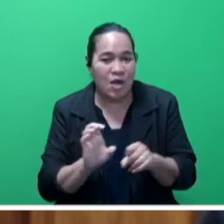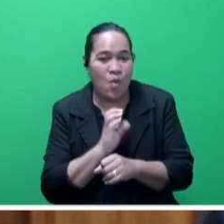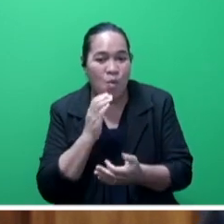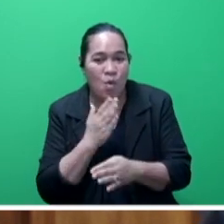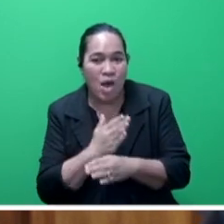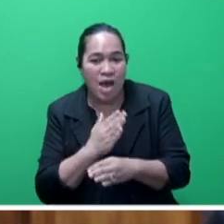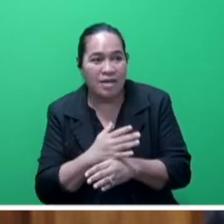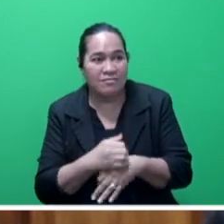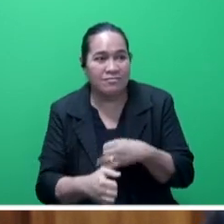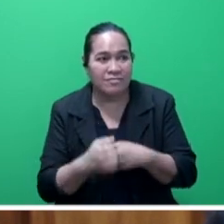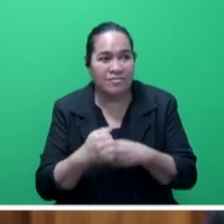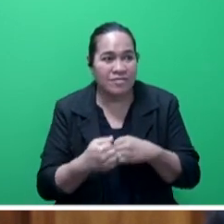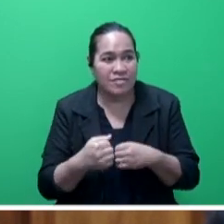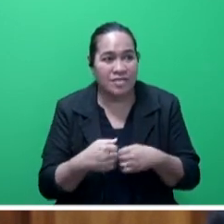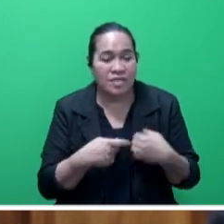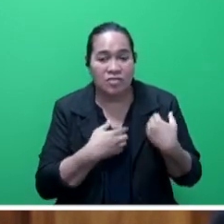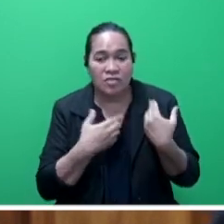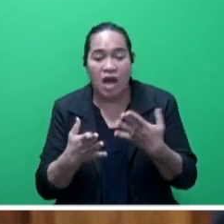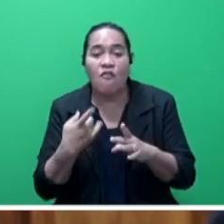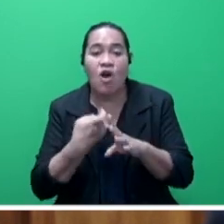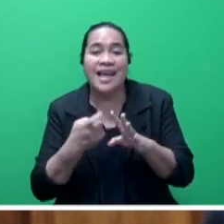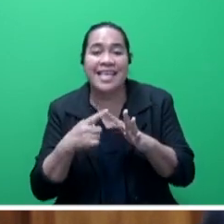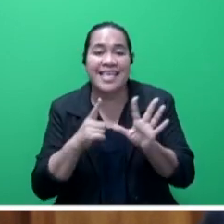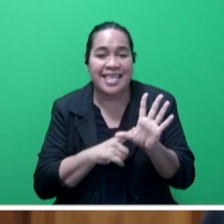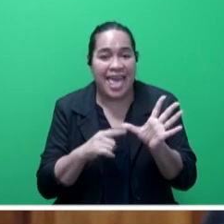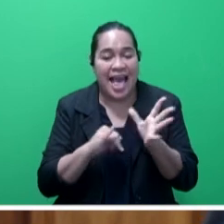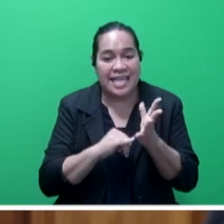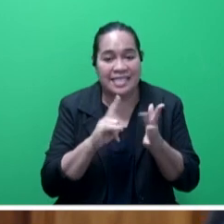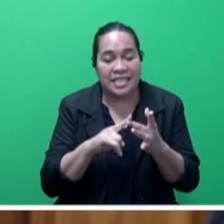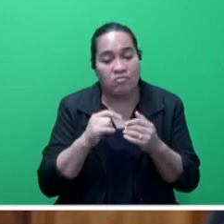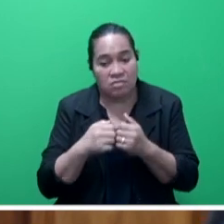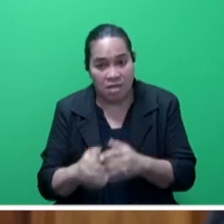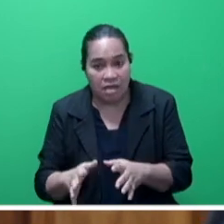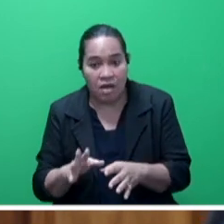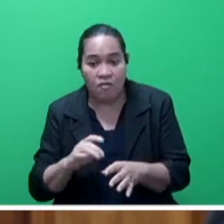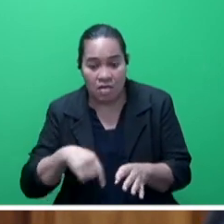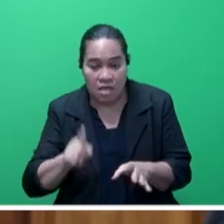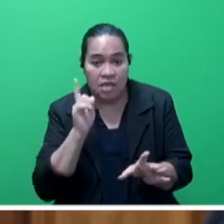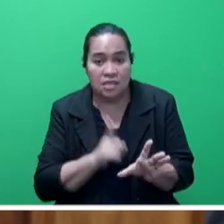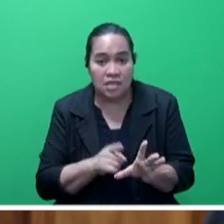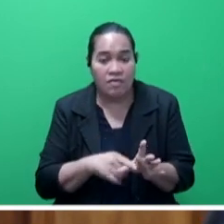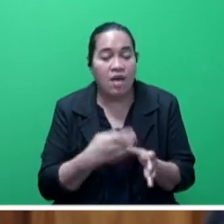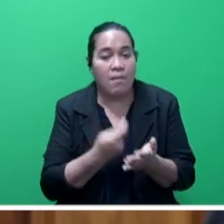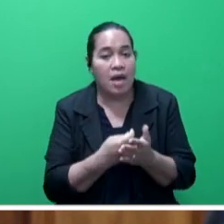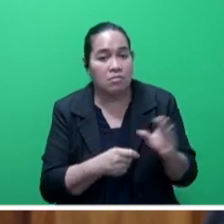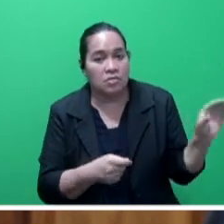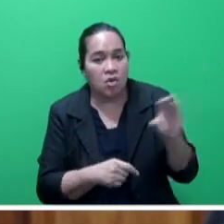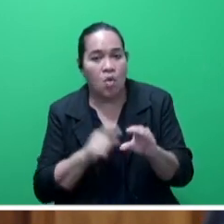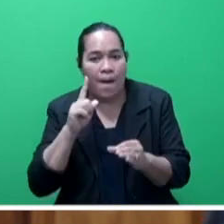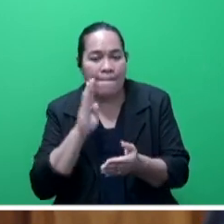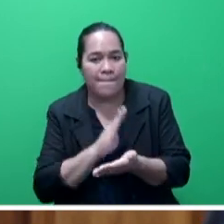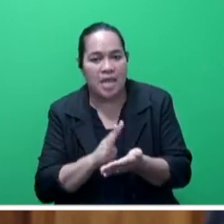earthworks tender has been advertised for the Kayasi Town Centre development. The work shall commence in the new financial year with an allocation of $1 million.